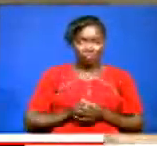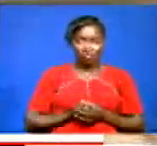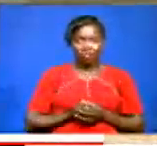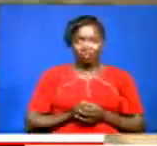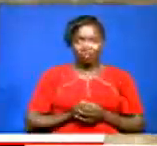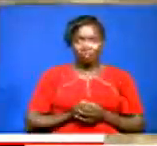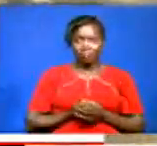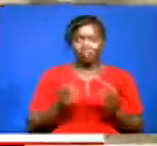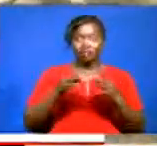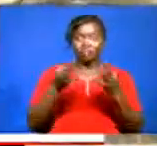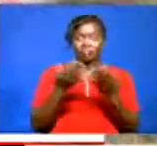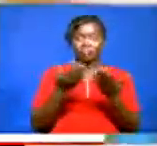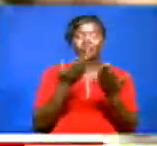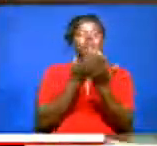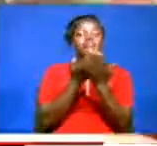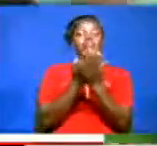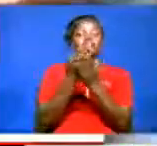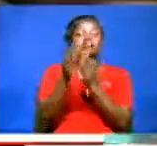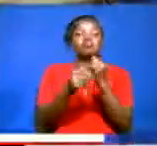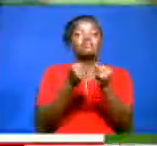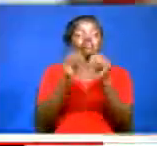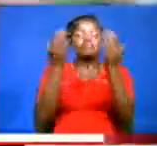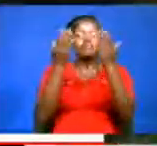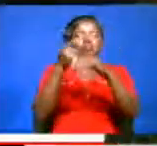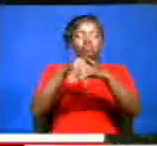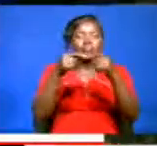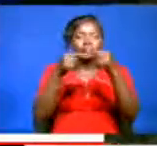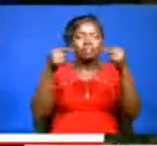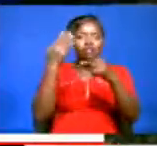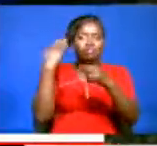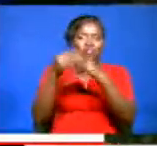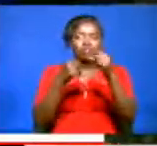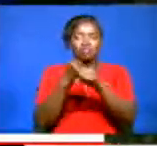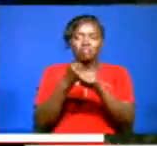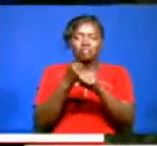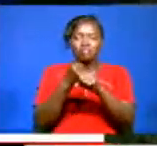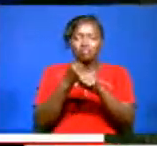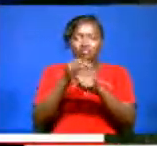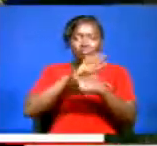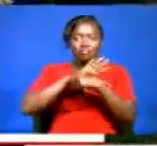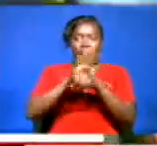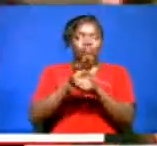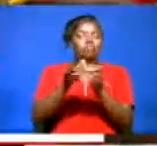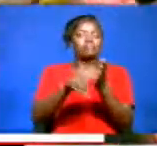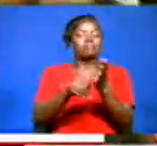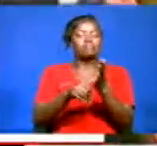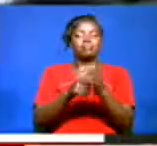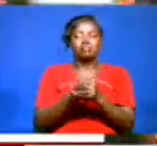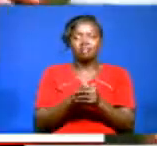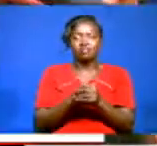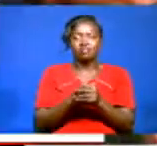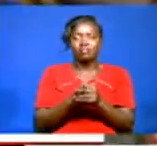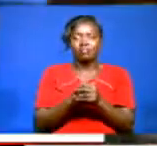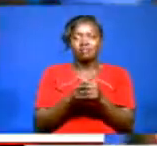The families here appreciate this year's festive season, which is contrary to last year's due to the COVID-19 pandemic. Tumekuwa na